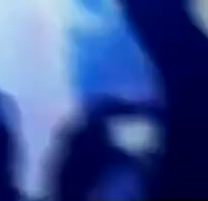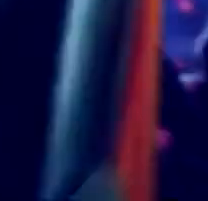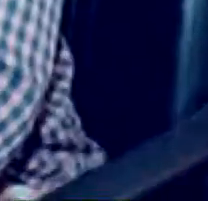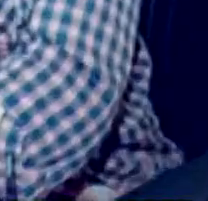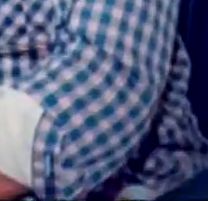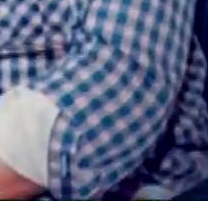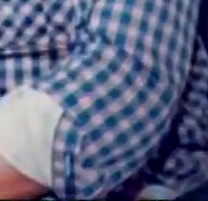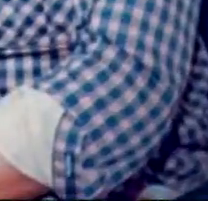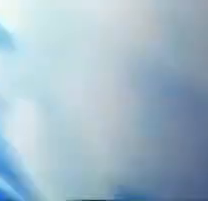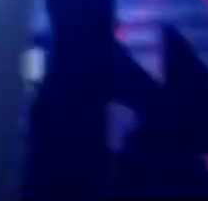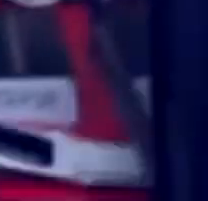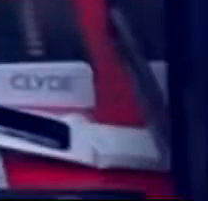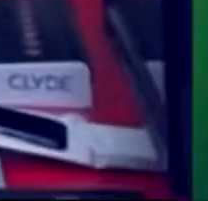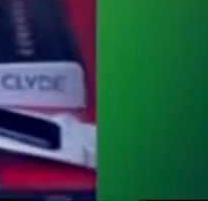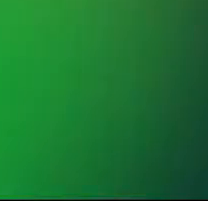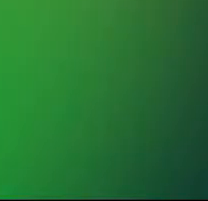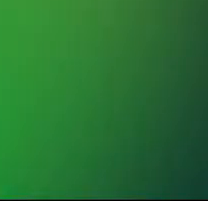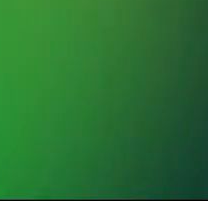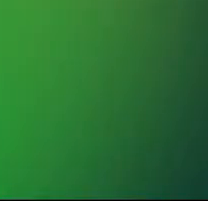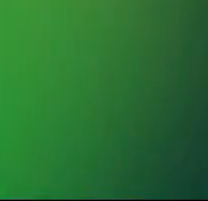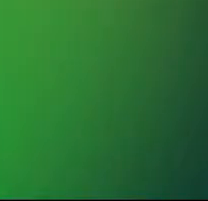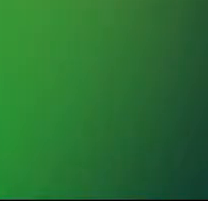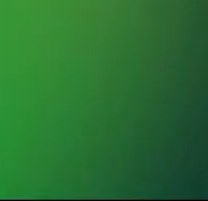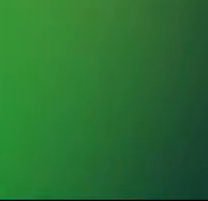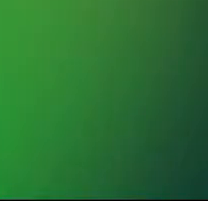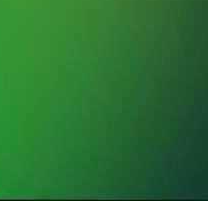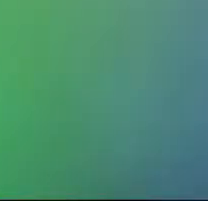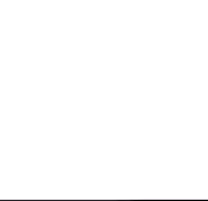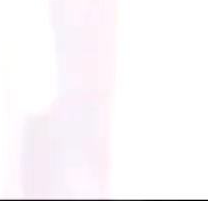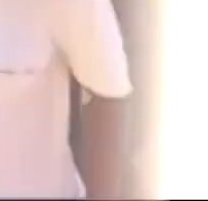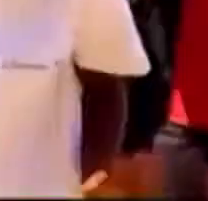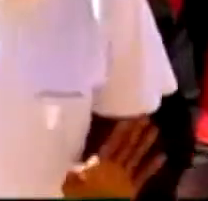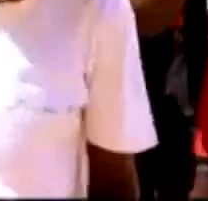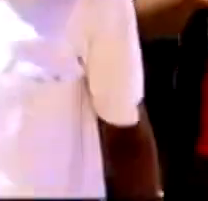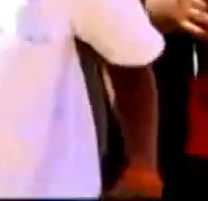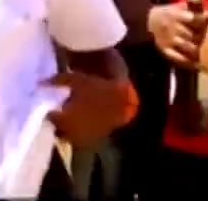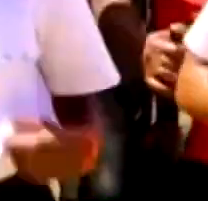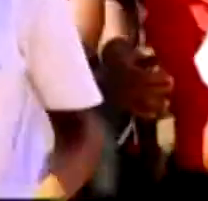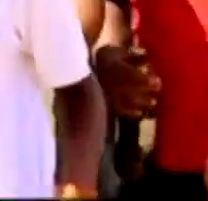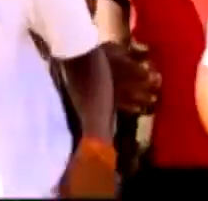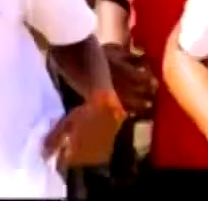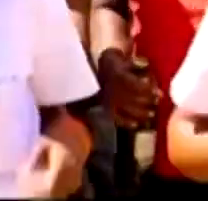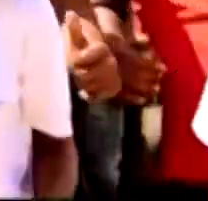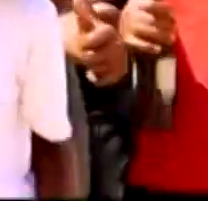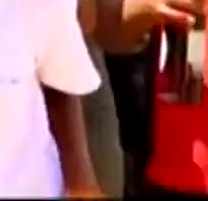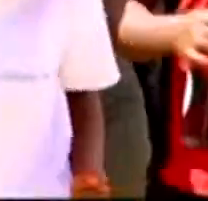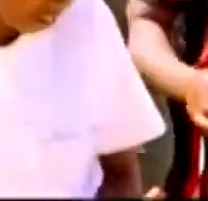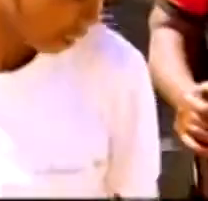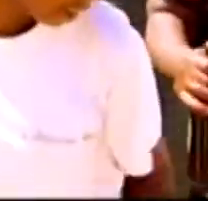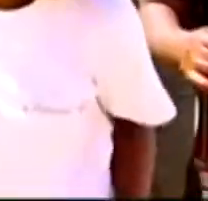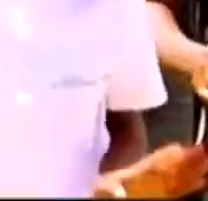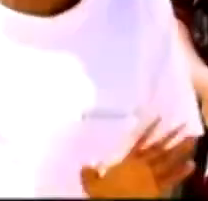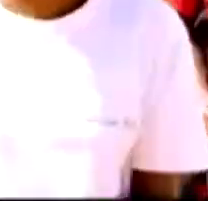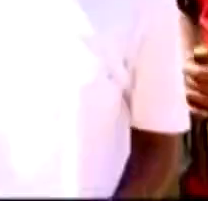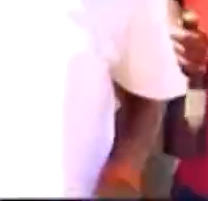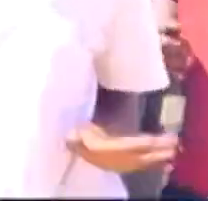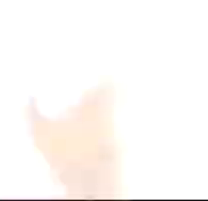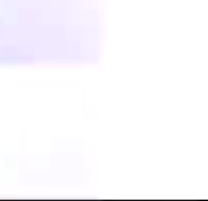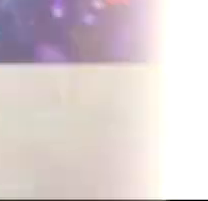Musango, David Ngumbao na Eric Makau. Msanii mashuhuri Kana Niko atakuja